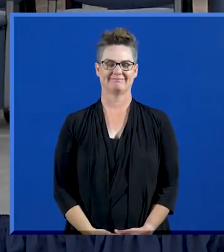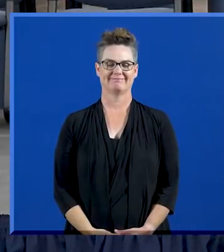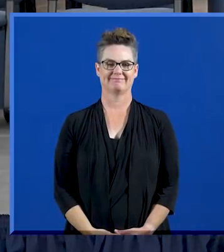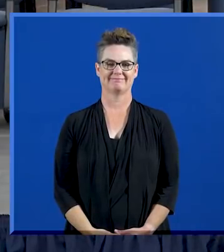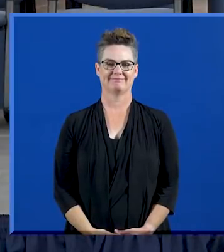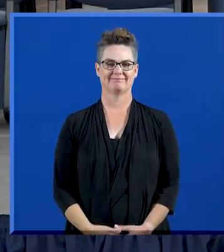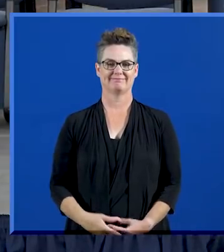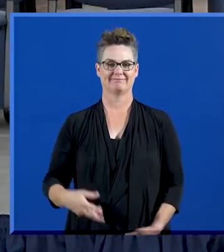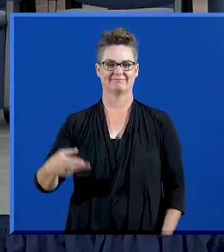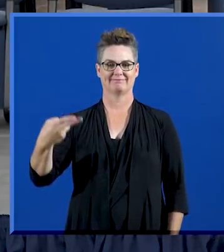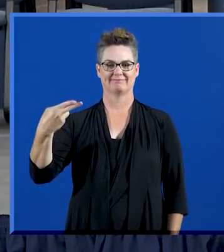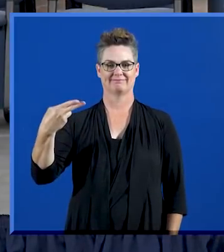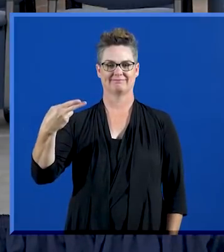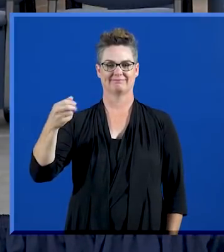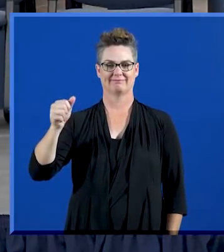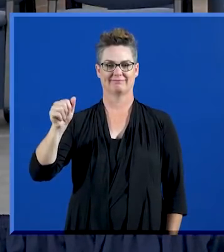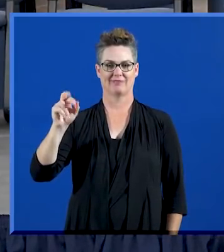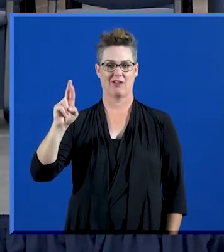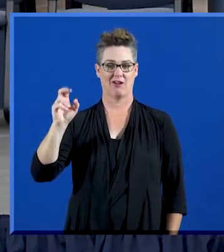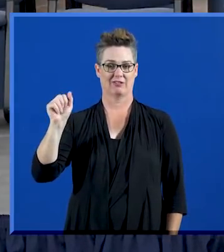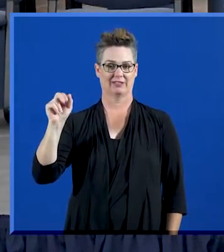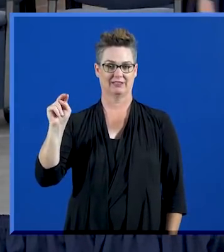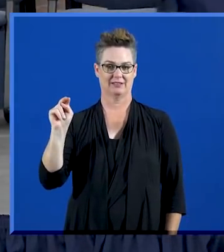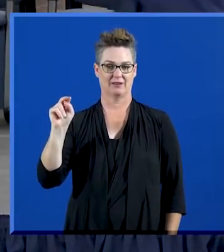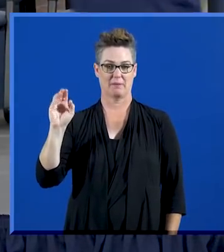Harun Bunger.